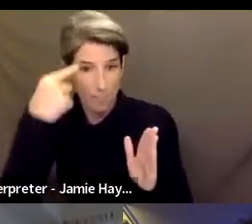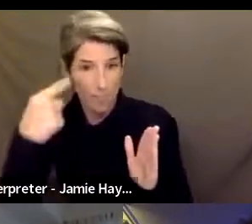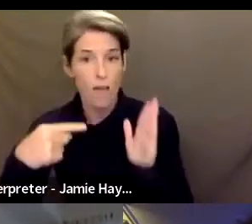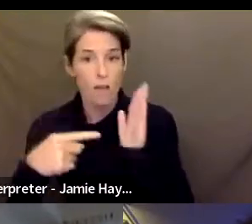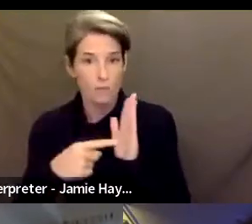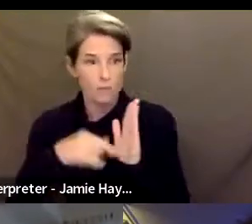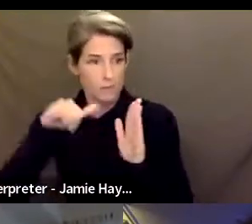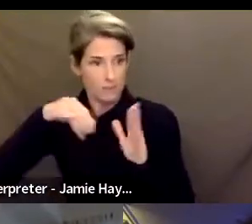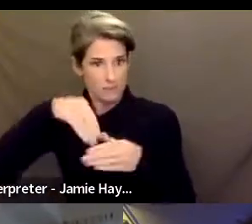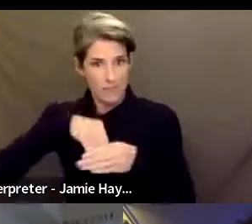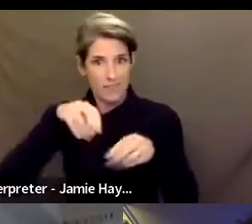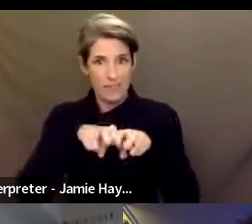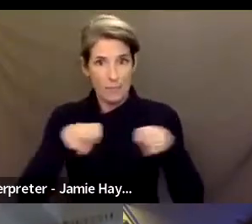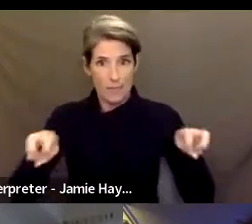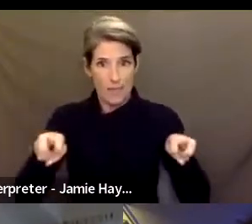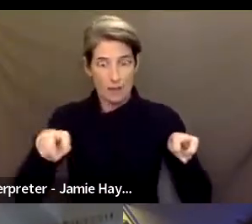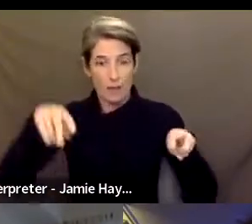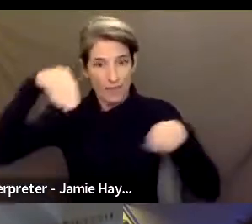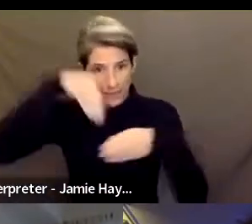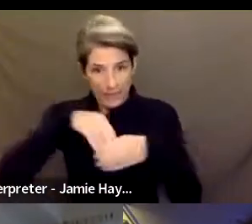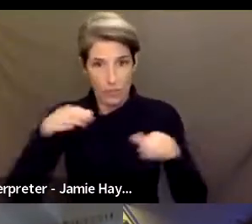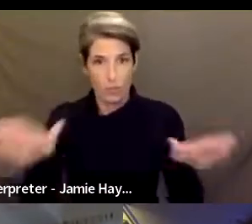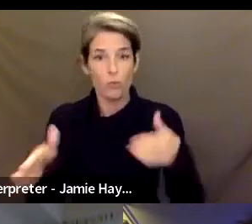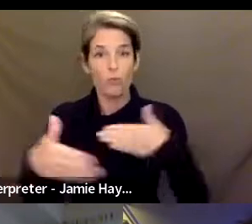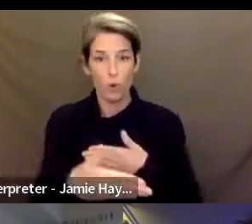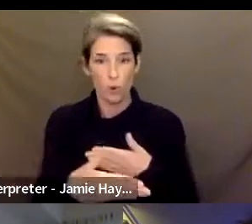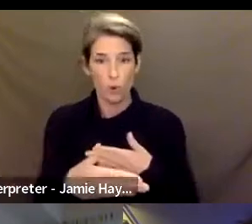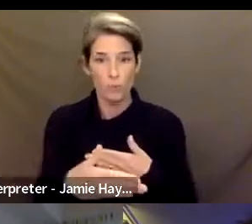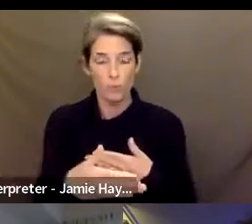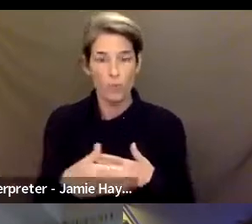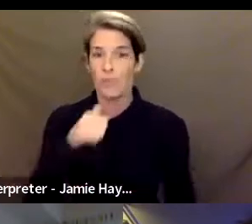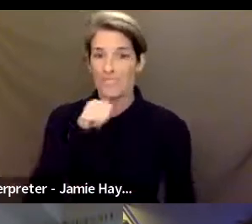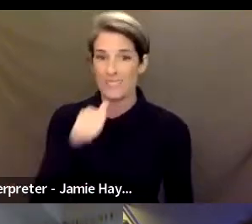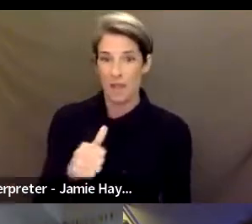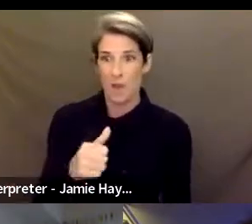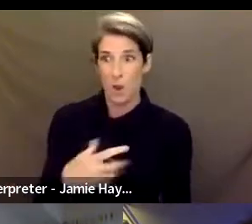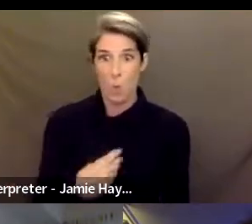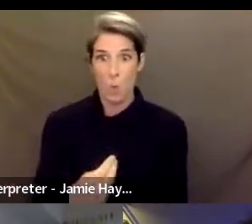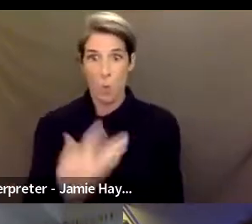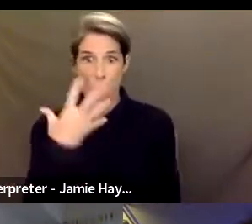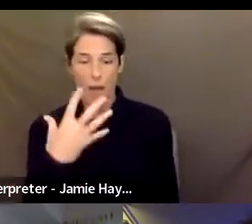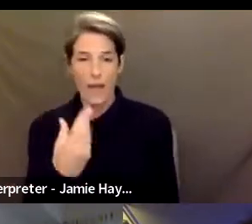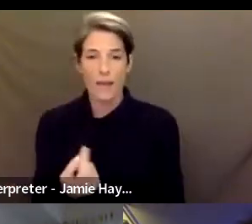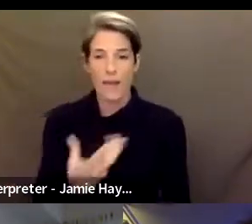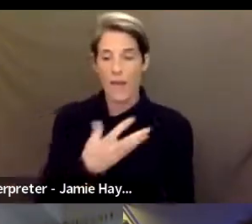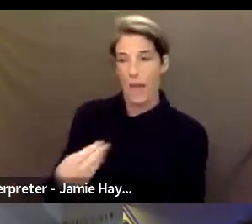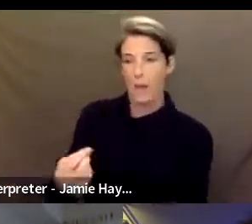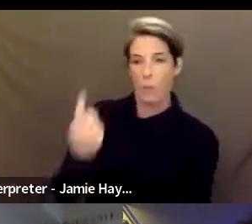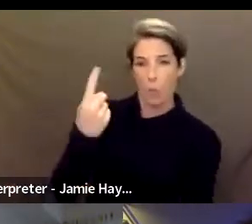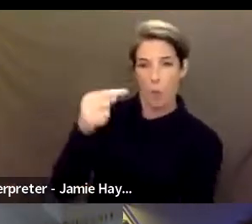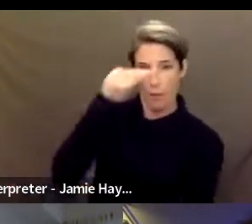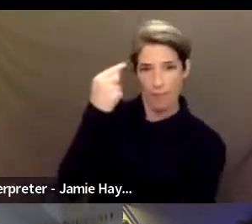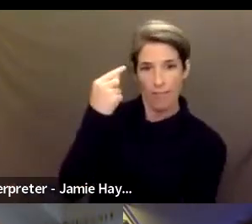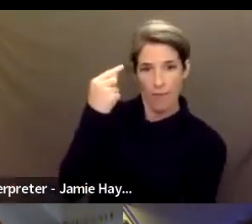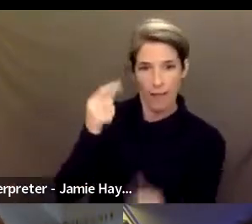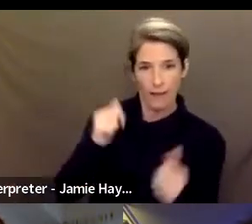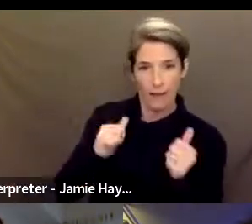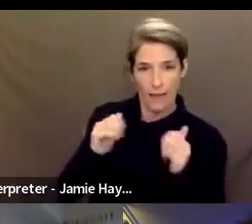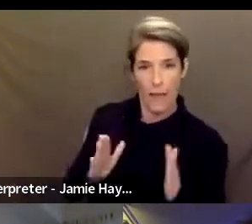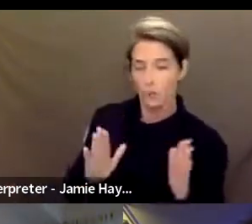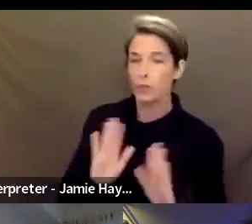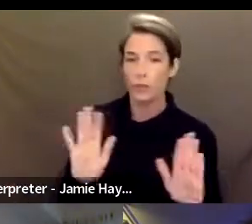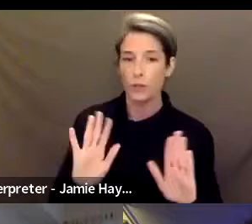think the concern always is like, if you do this, then it's going to